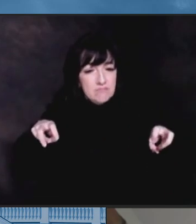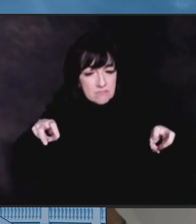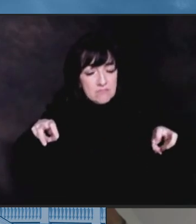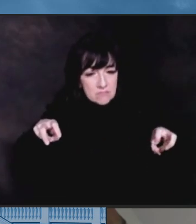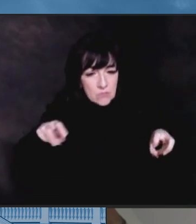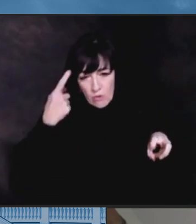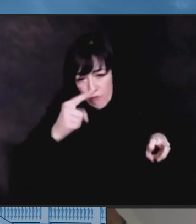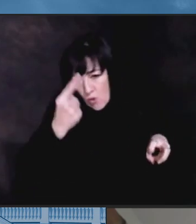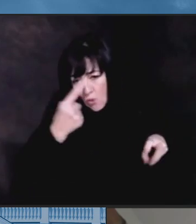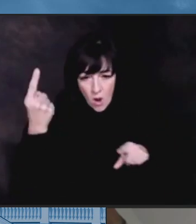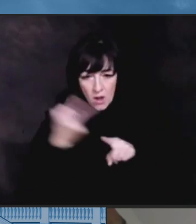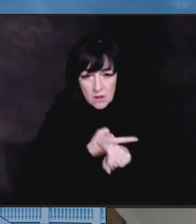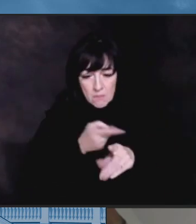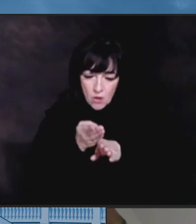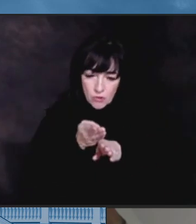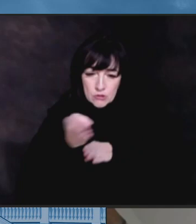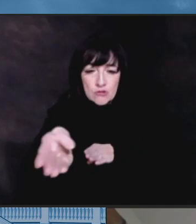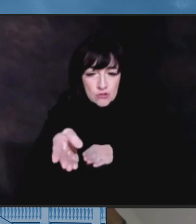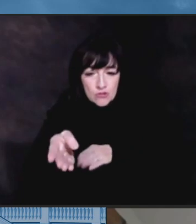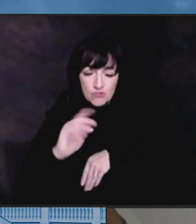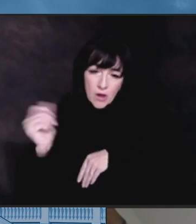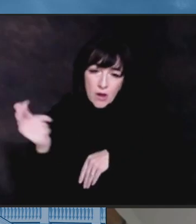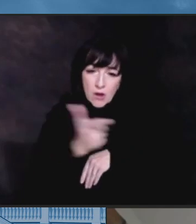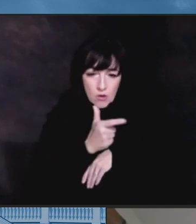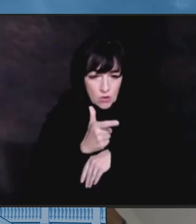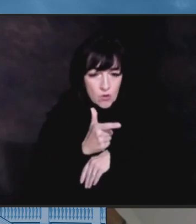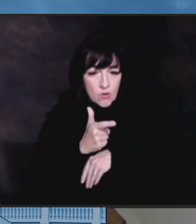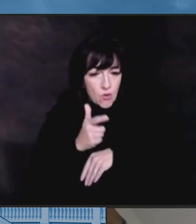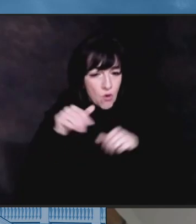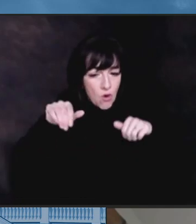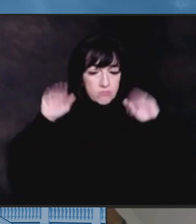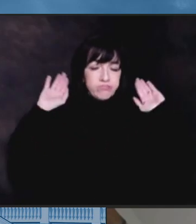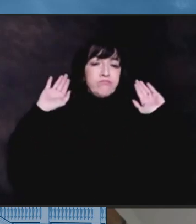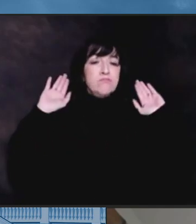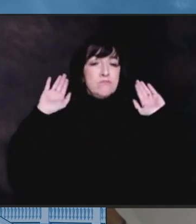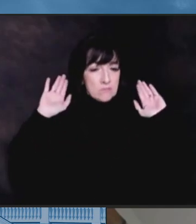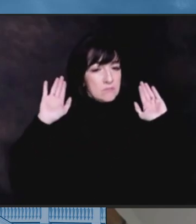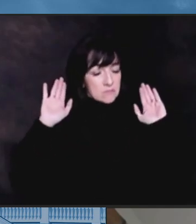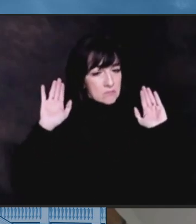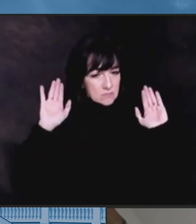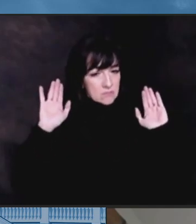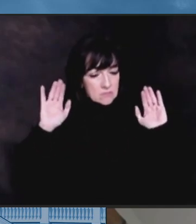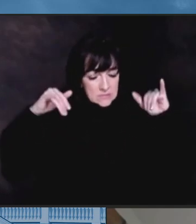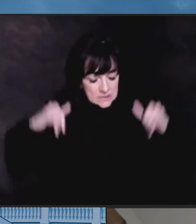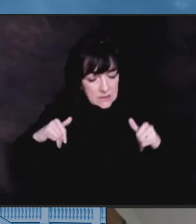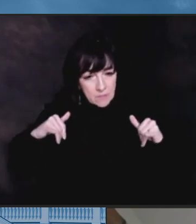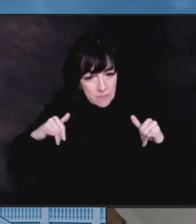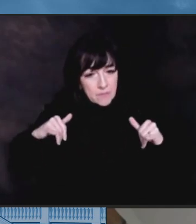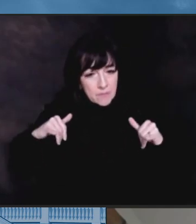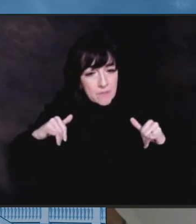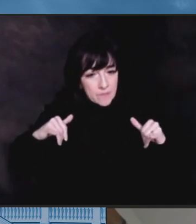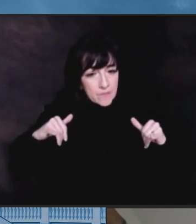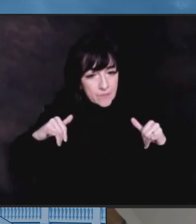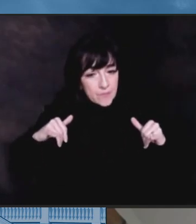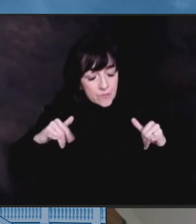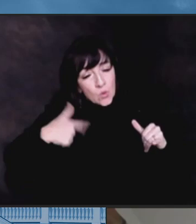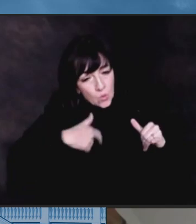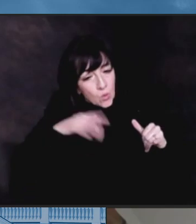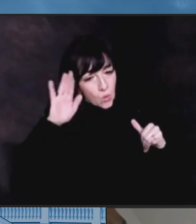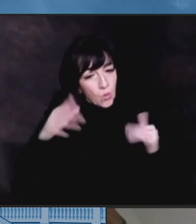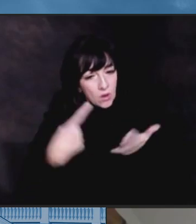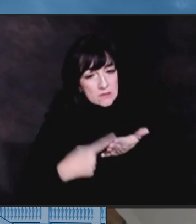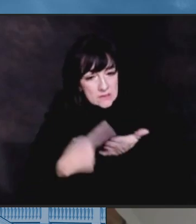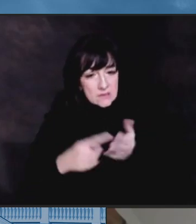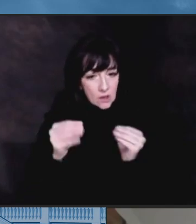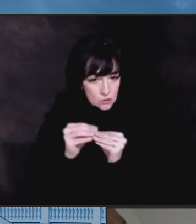in the schools. And we'll be working on that as well in terms of additional information at the more local level,